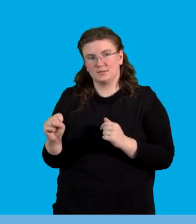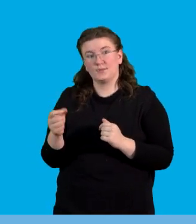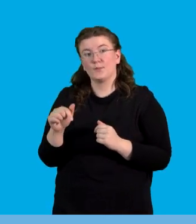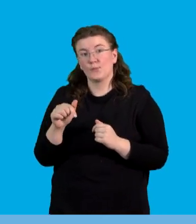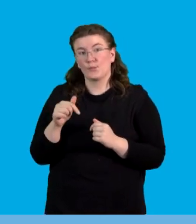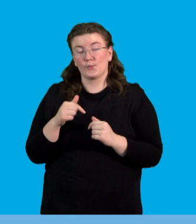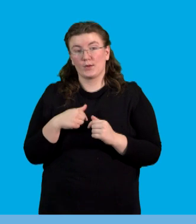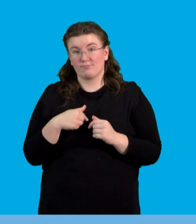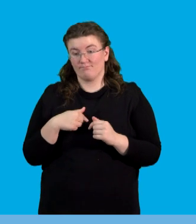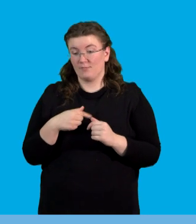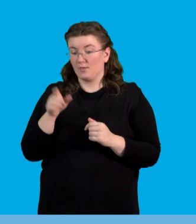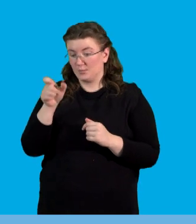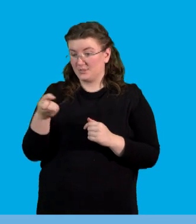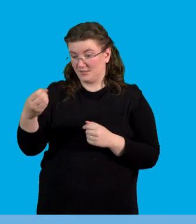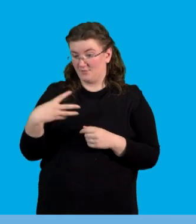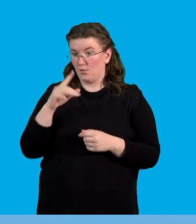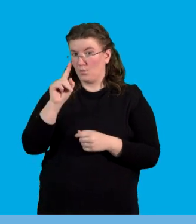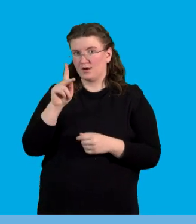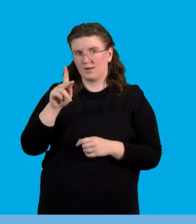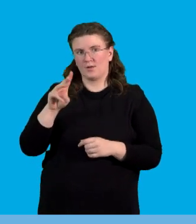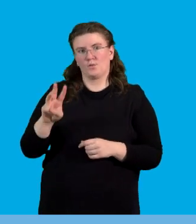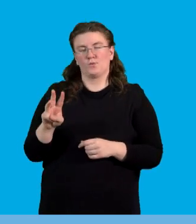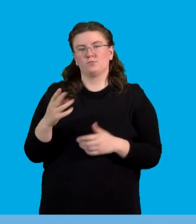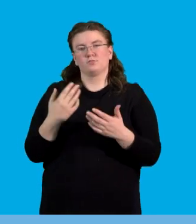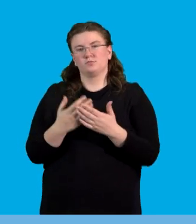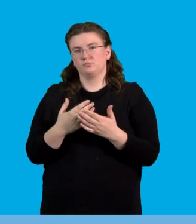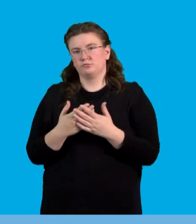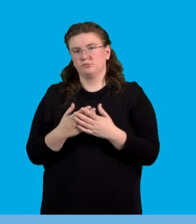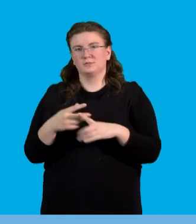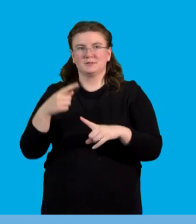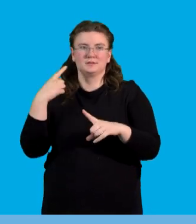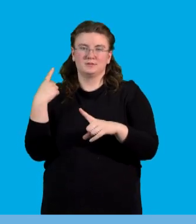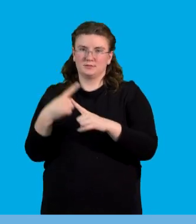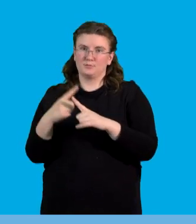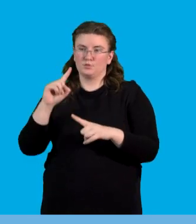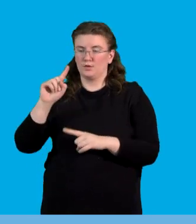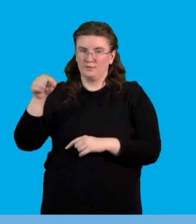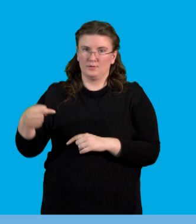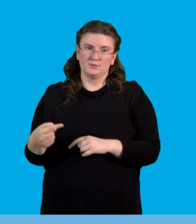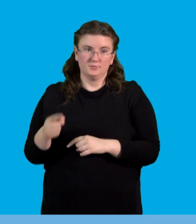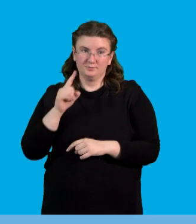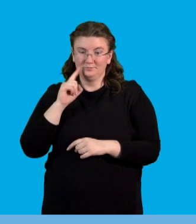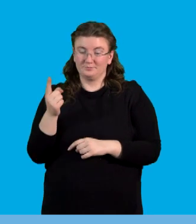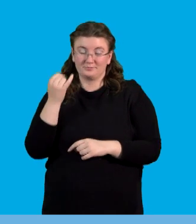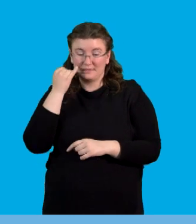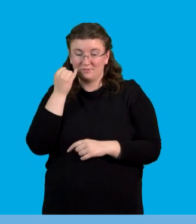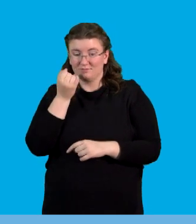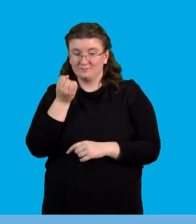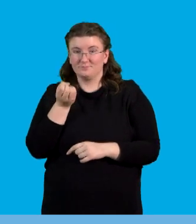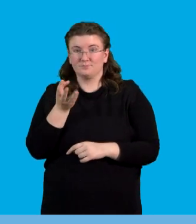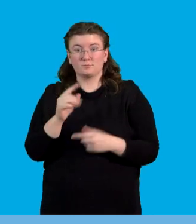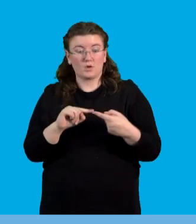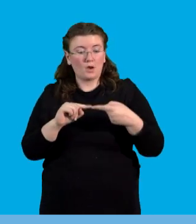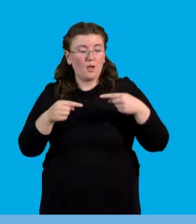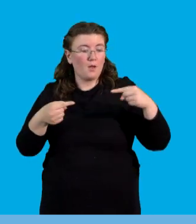therefore, when we are given 1 kilowatts to convert into watts, just simply you multiply by 1000. But if you are given